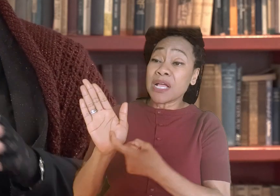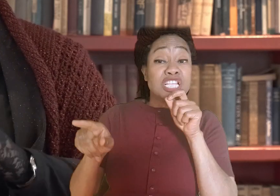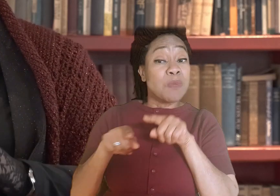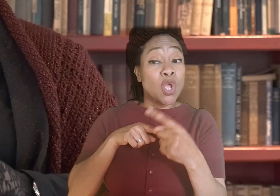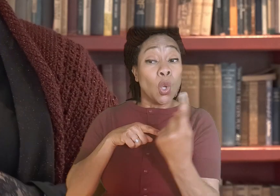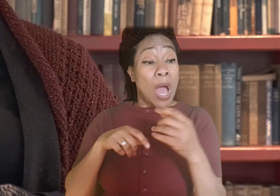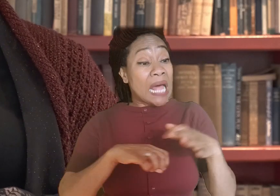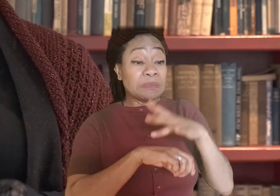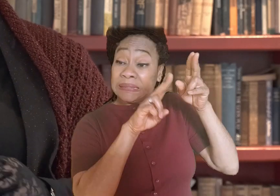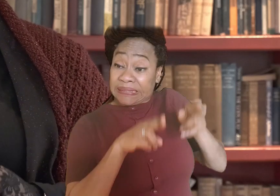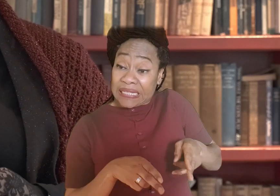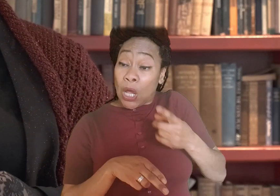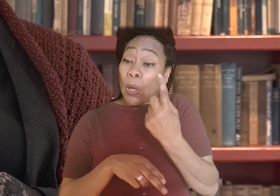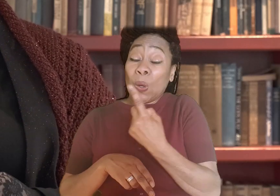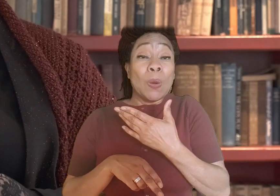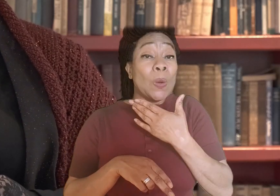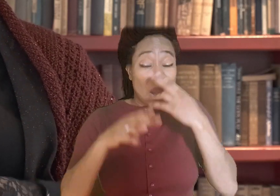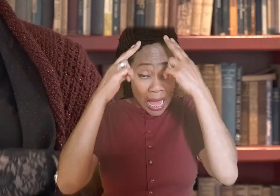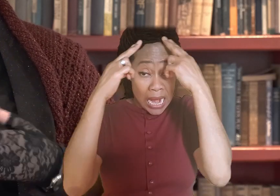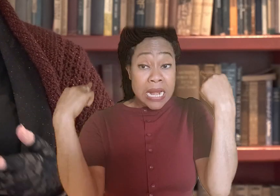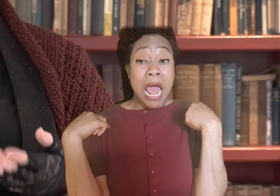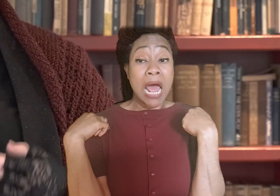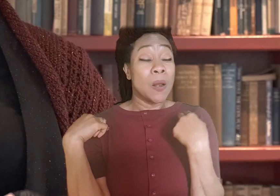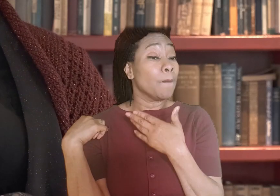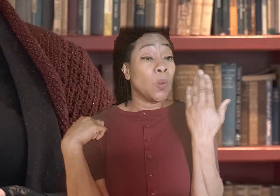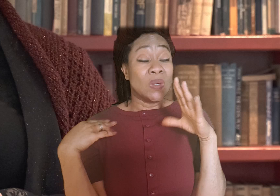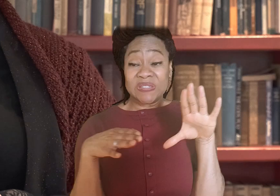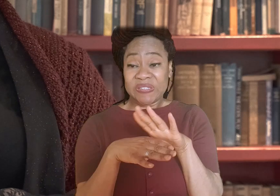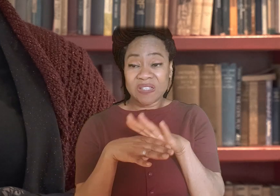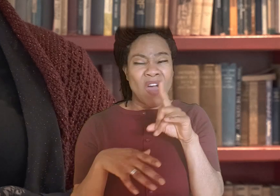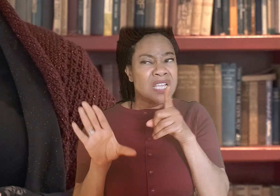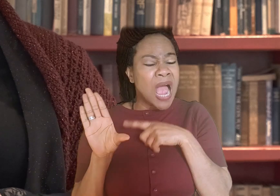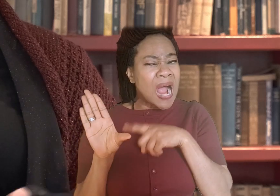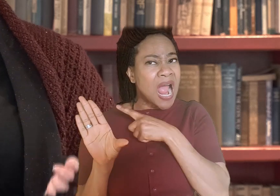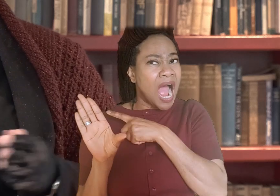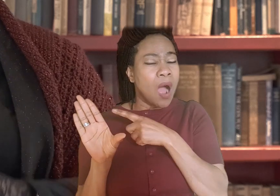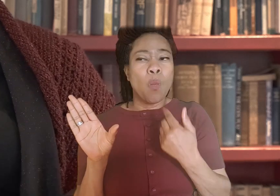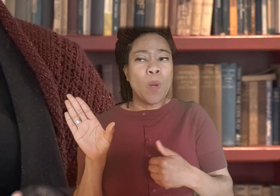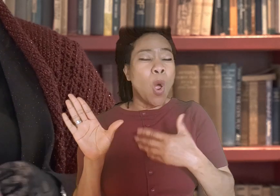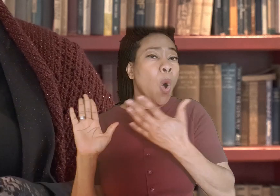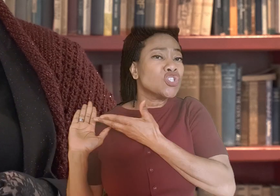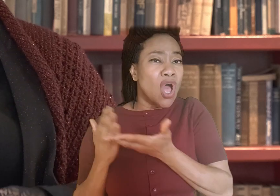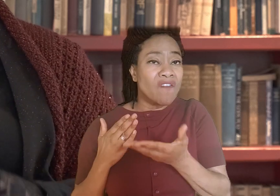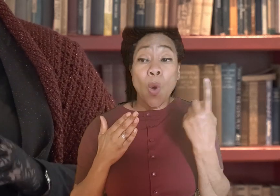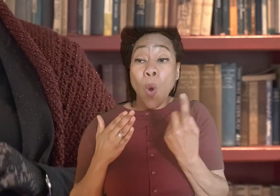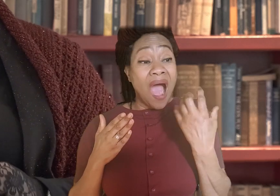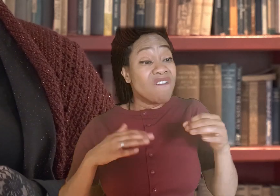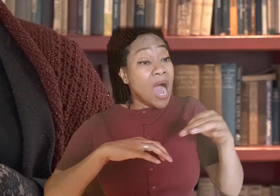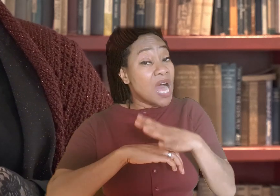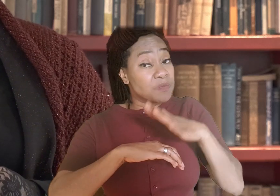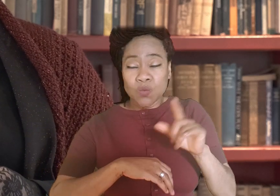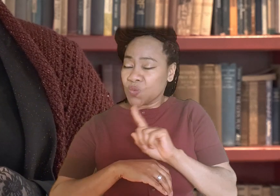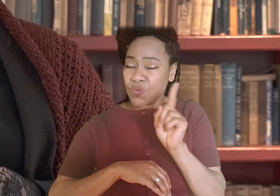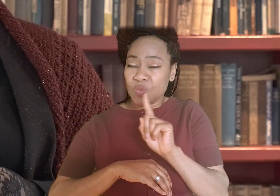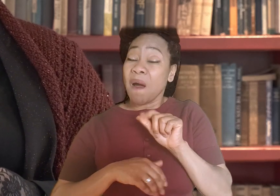widows and persons abstaining like nuns. Less so for younger and servant women or those with a husband. For them,